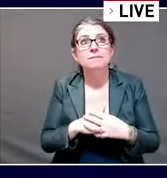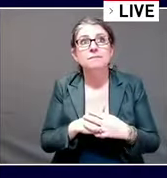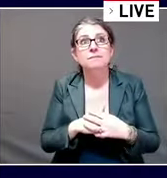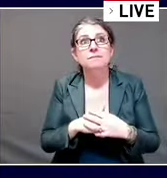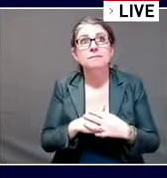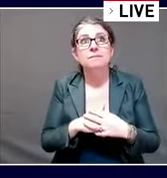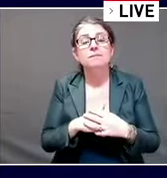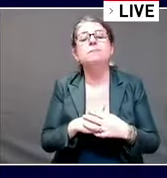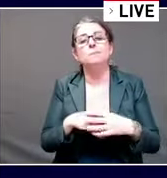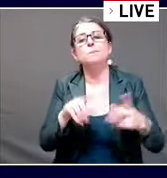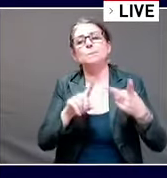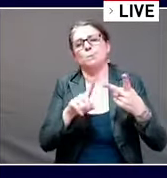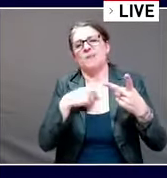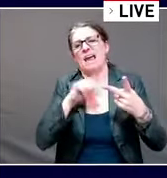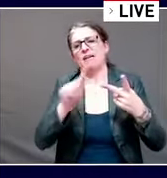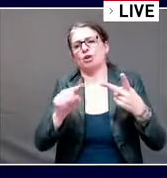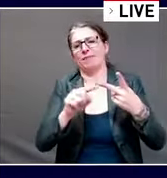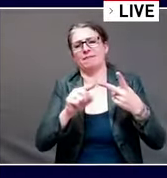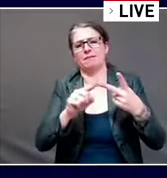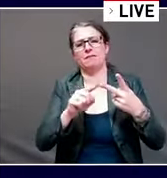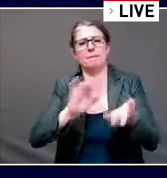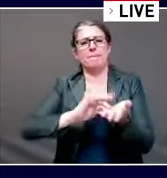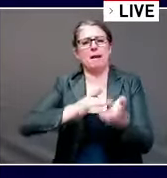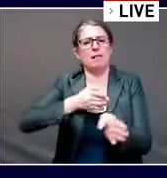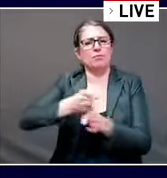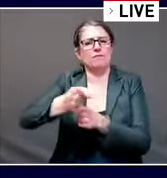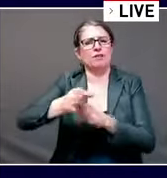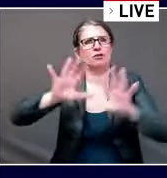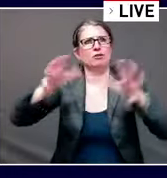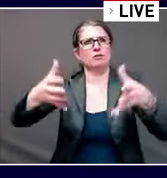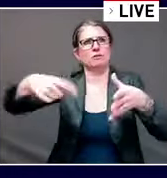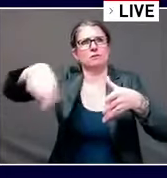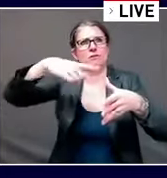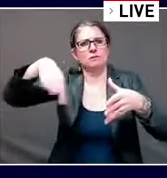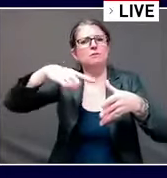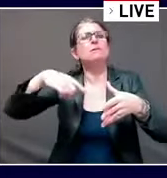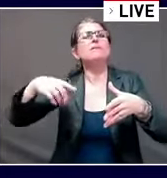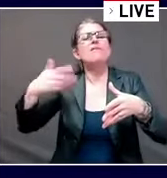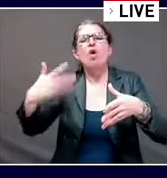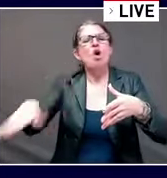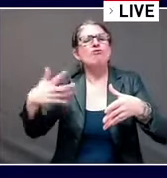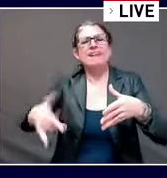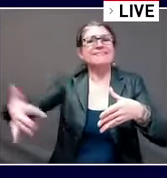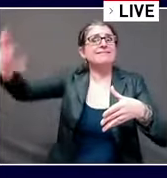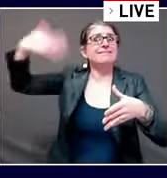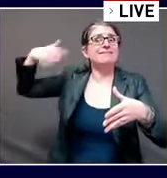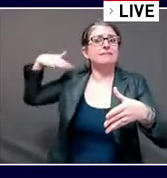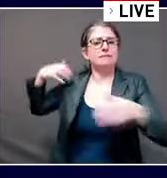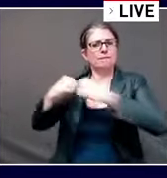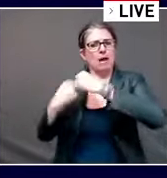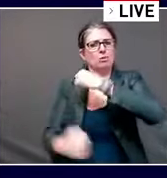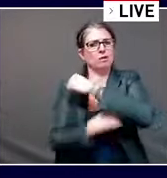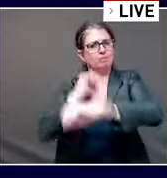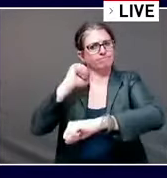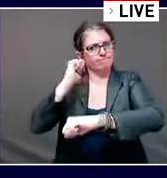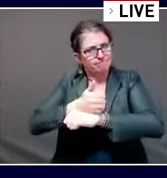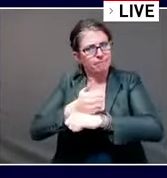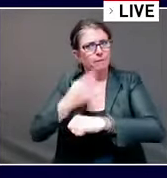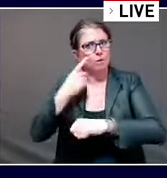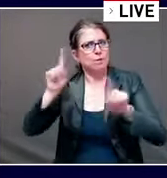robust, it is one of the reasons that we are able to detect cases as well as detect outbreaks, like the